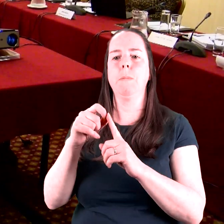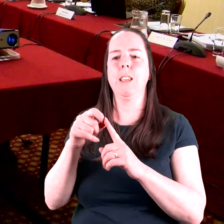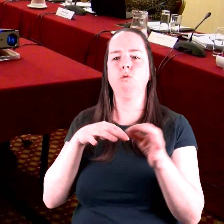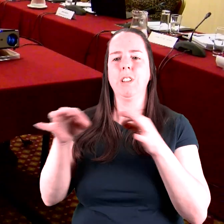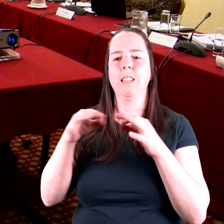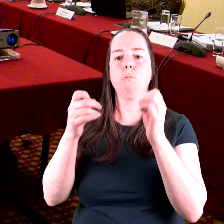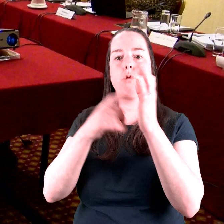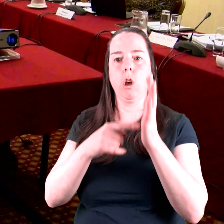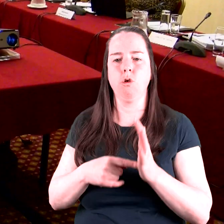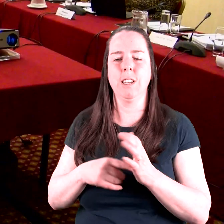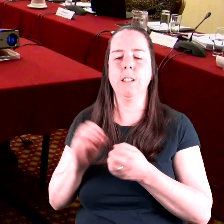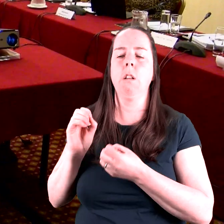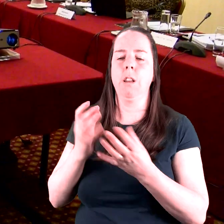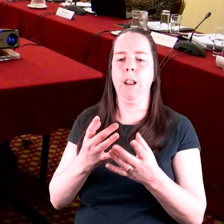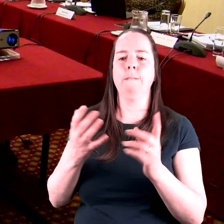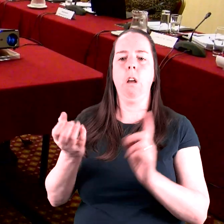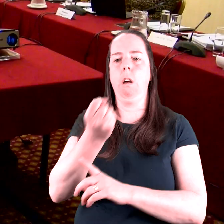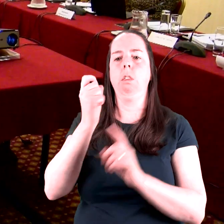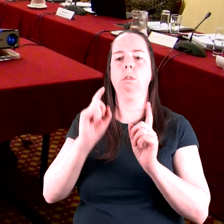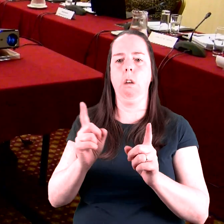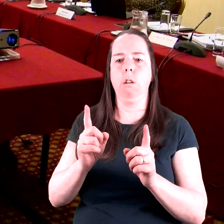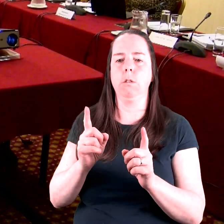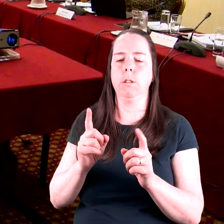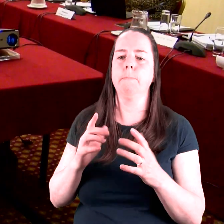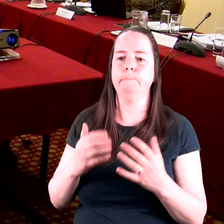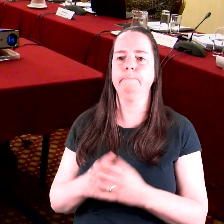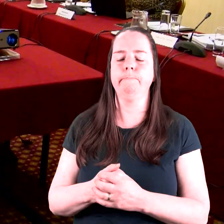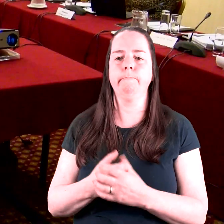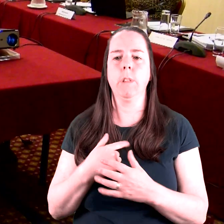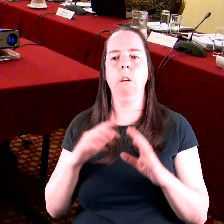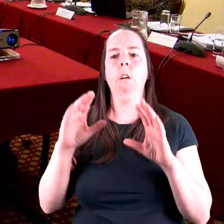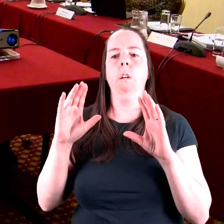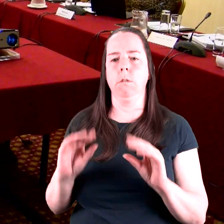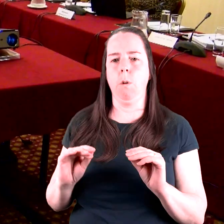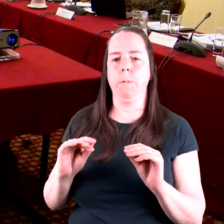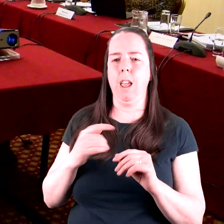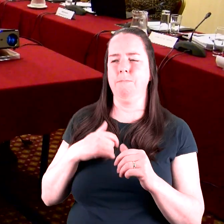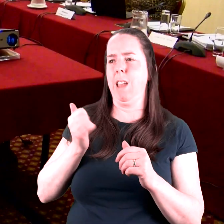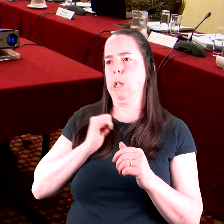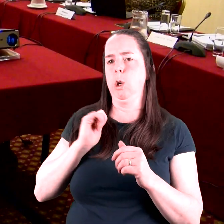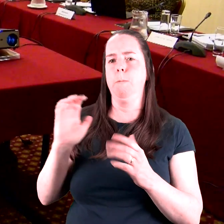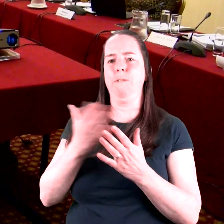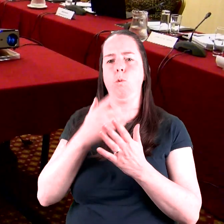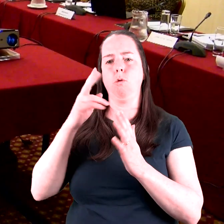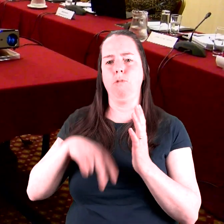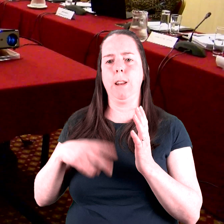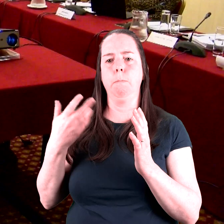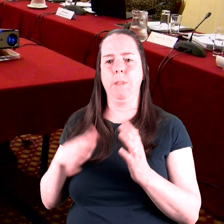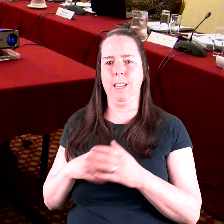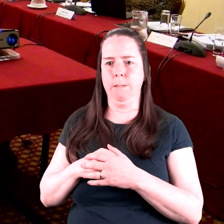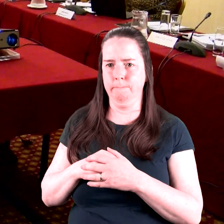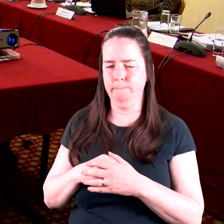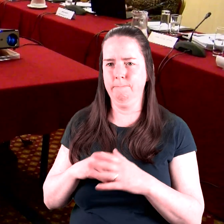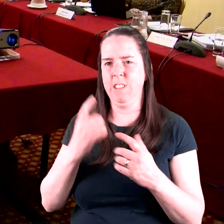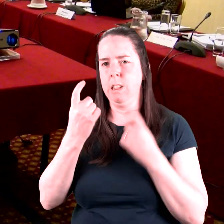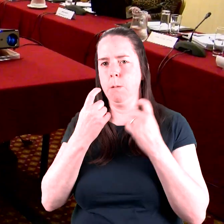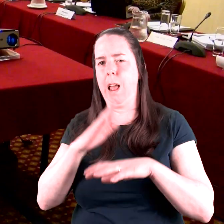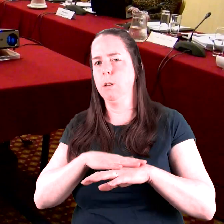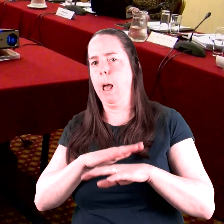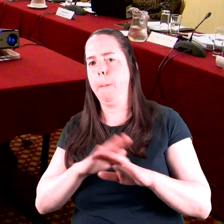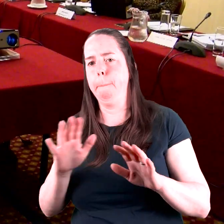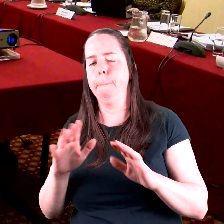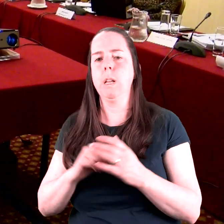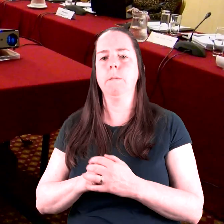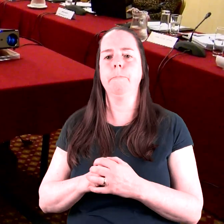ICP strategic priorities and delivering those, as I mentioned a little while ago. So I'll stop there. I assume everybody's read it, just in the interests of time,